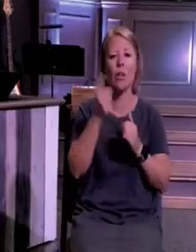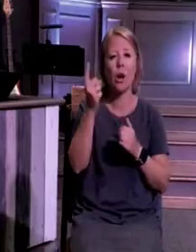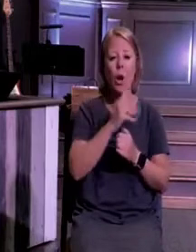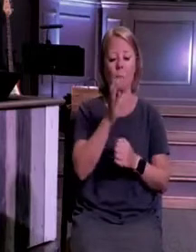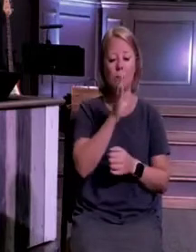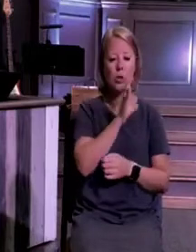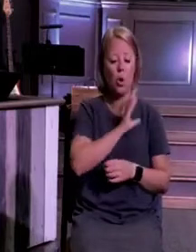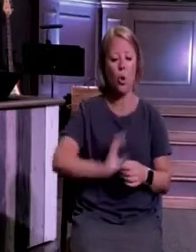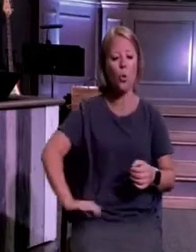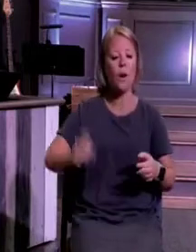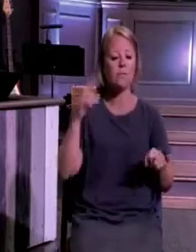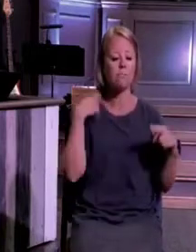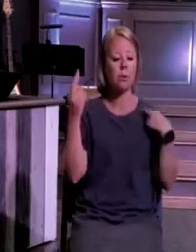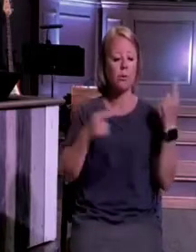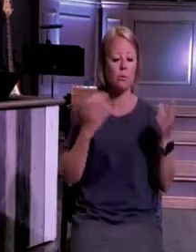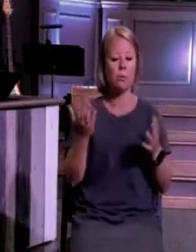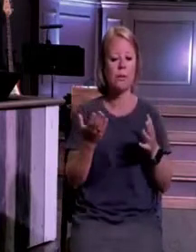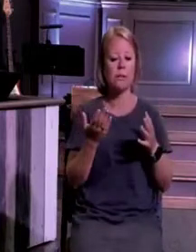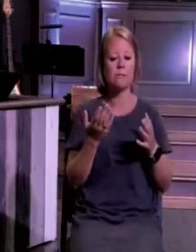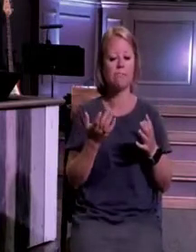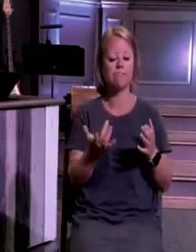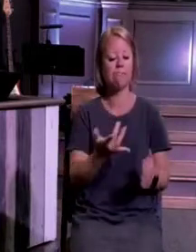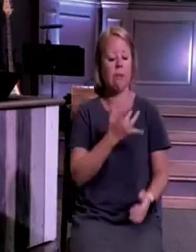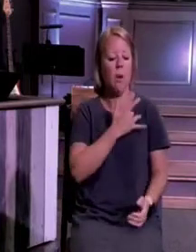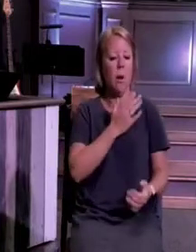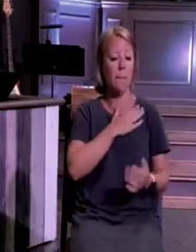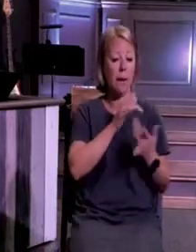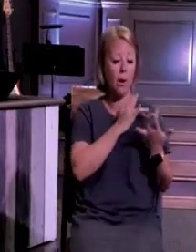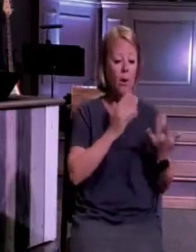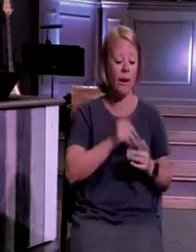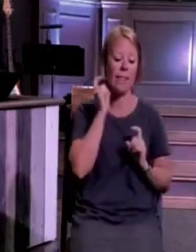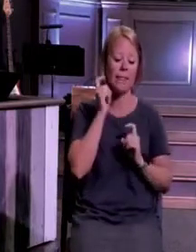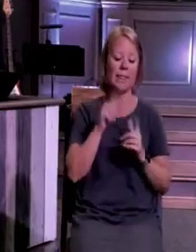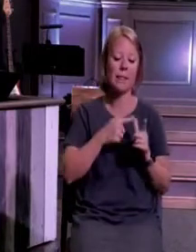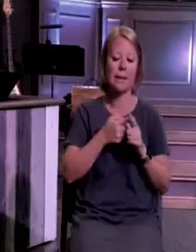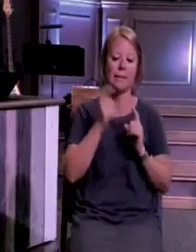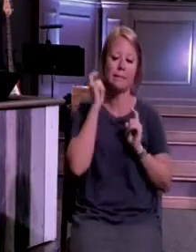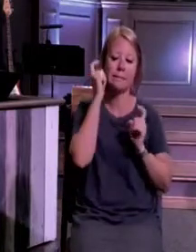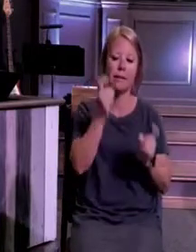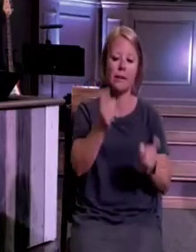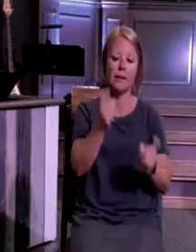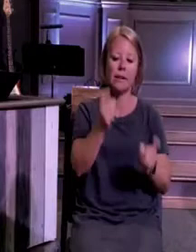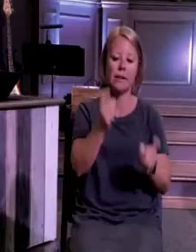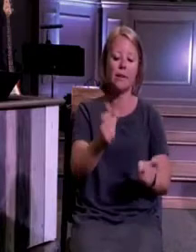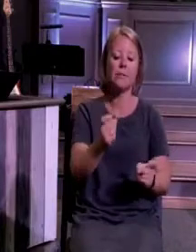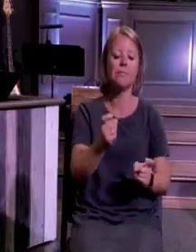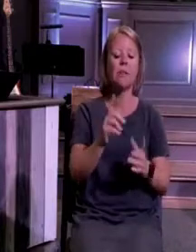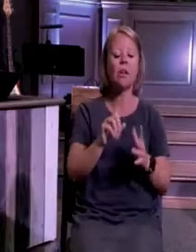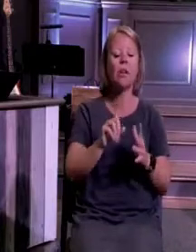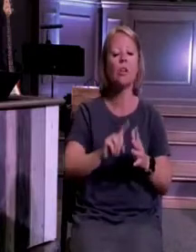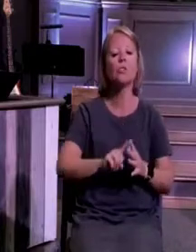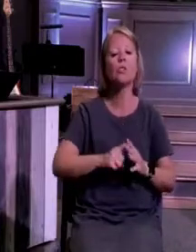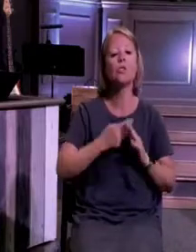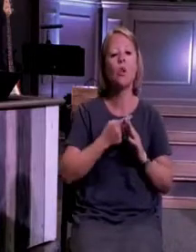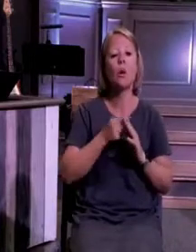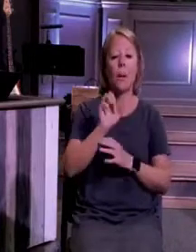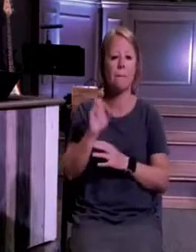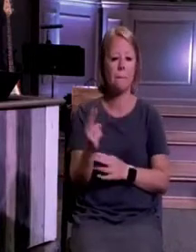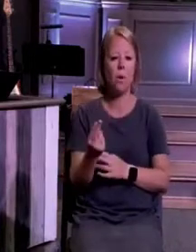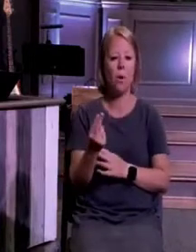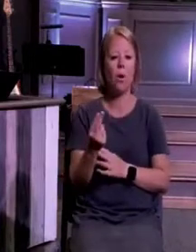has been placed upon my heart and delivered unto you. It all started back in March of or April